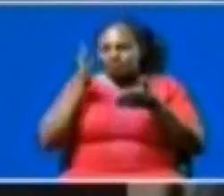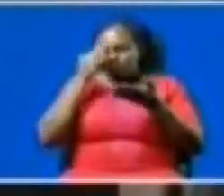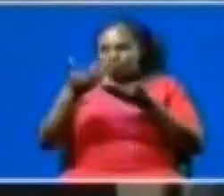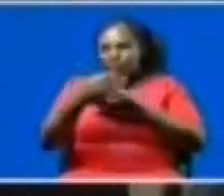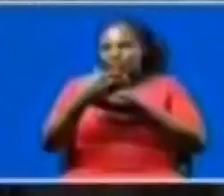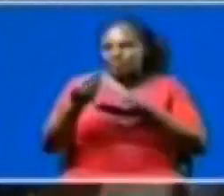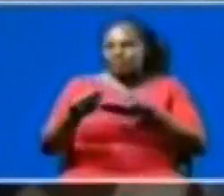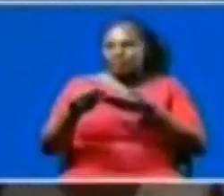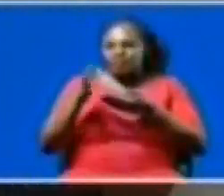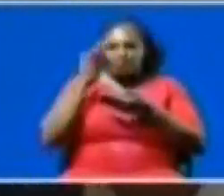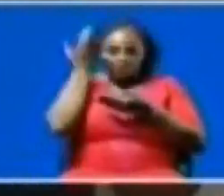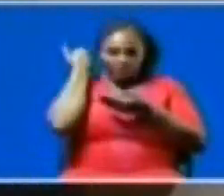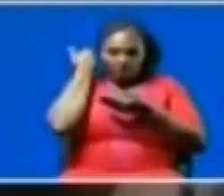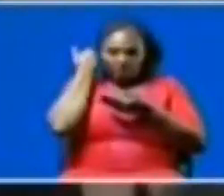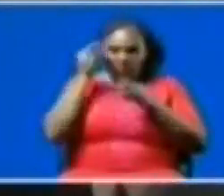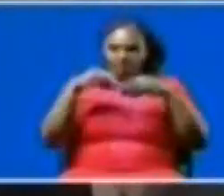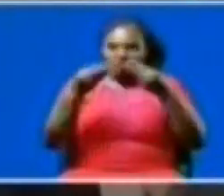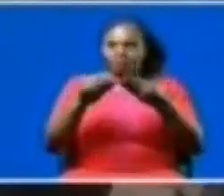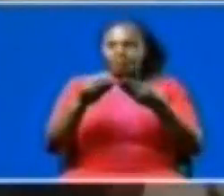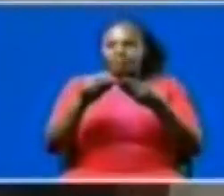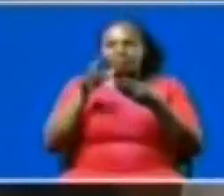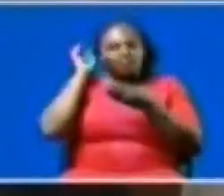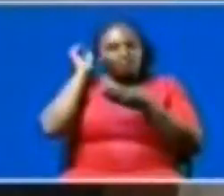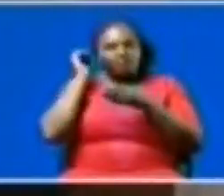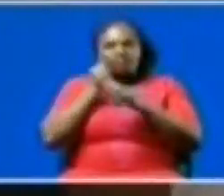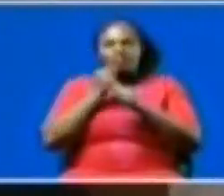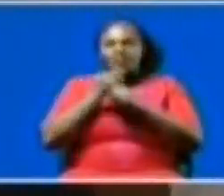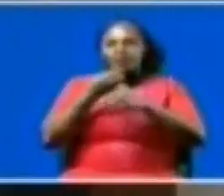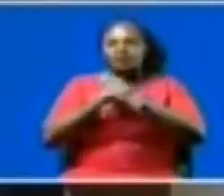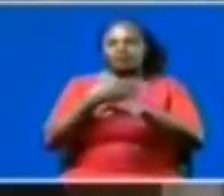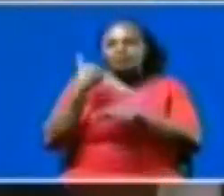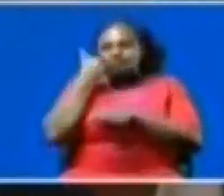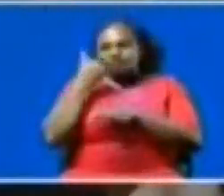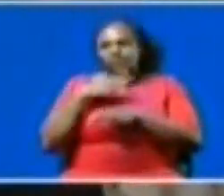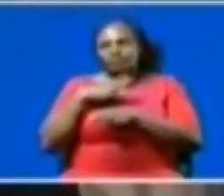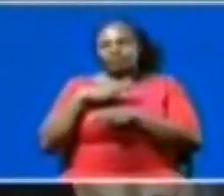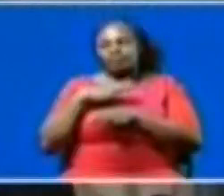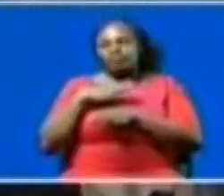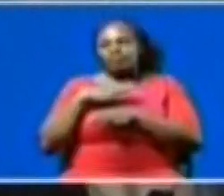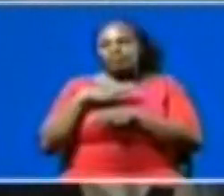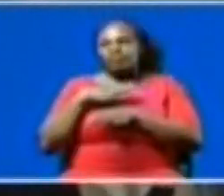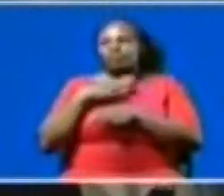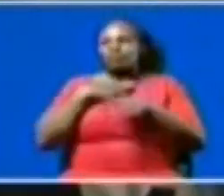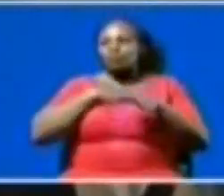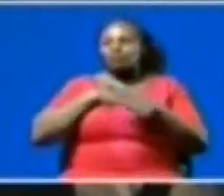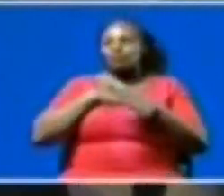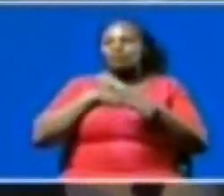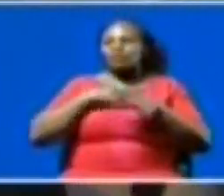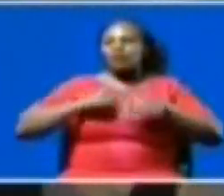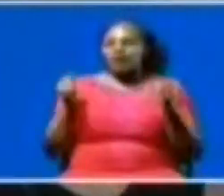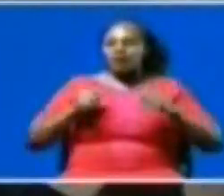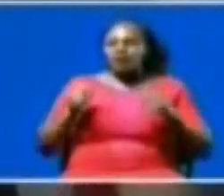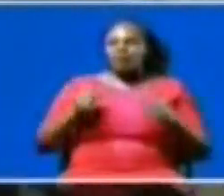money to shave my head, and I donated my hair to making wigs for cancer patients. So I just wish you all a very